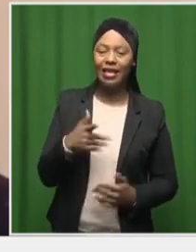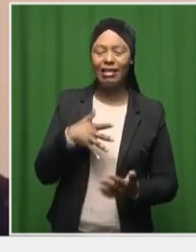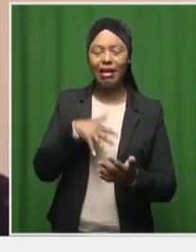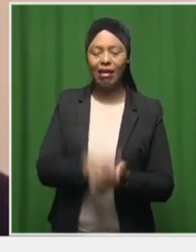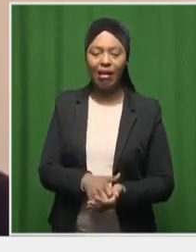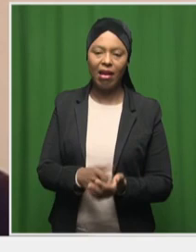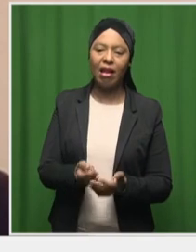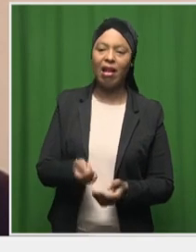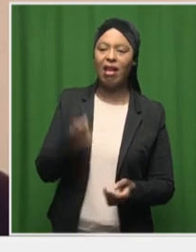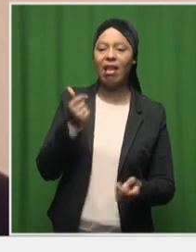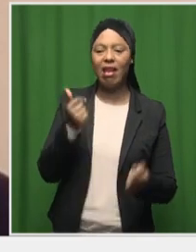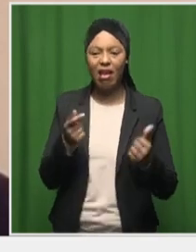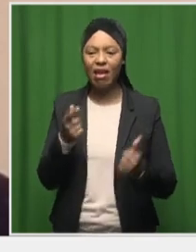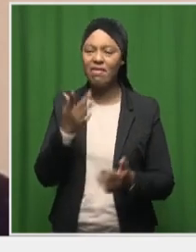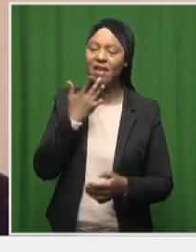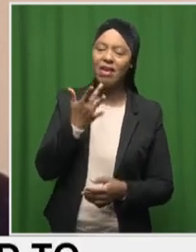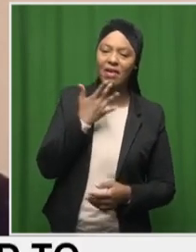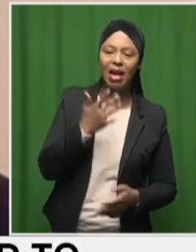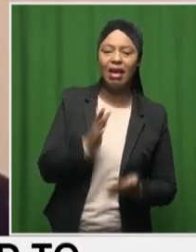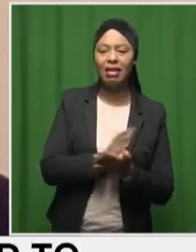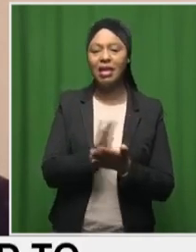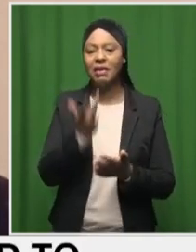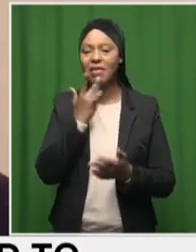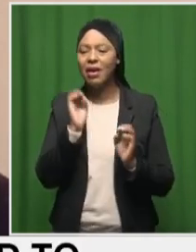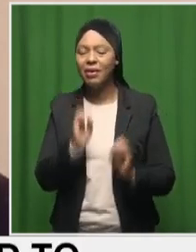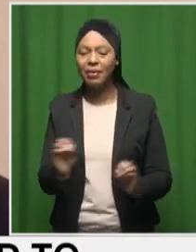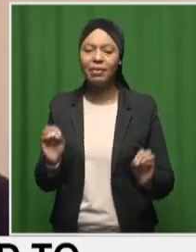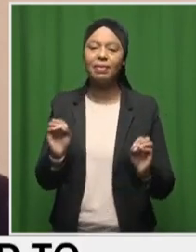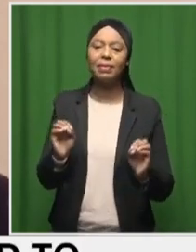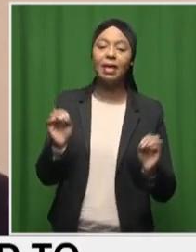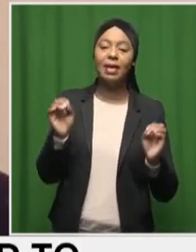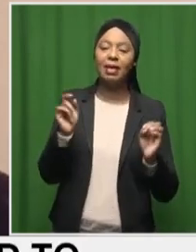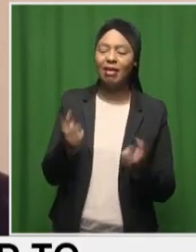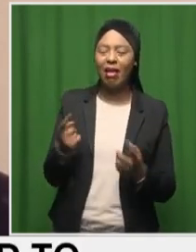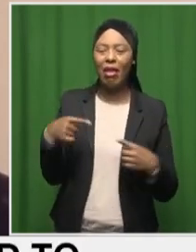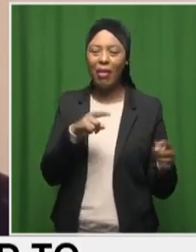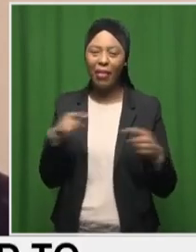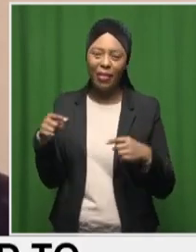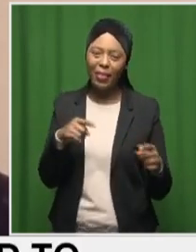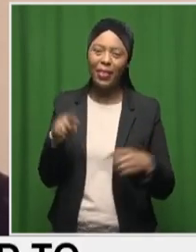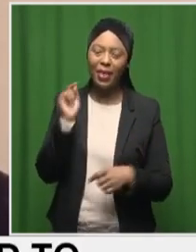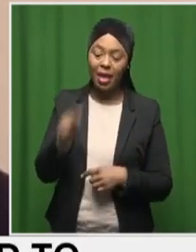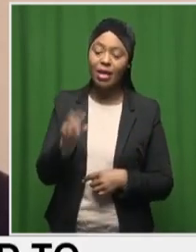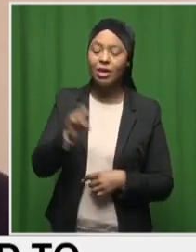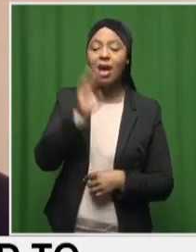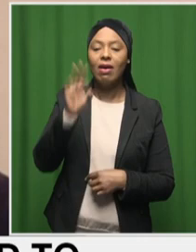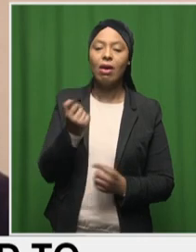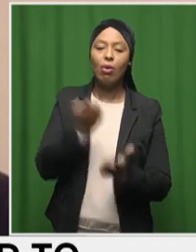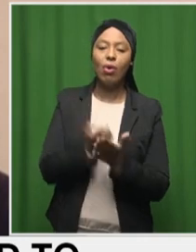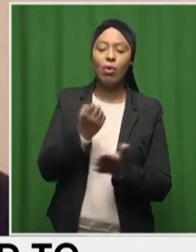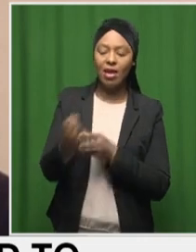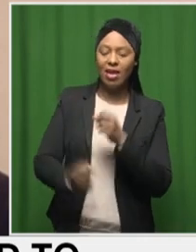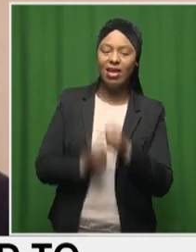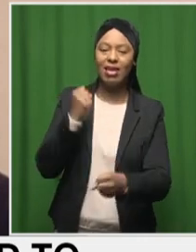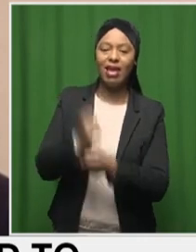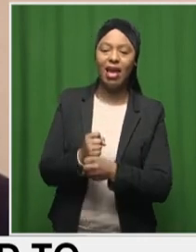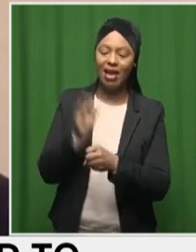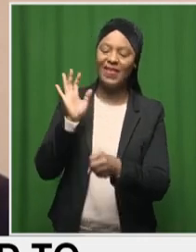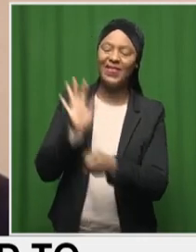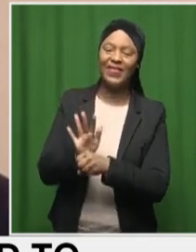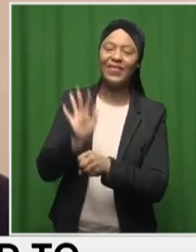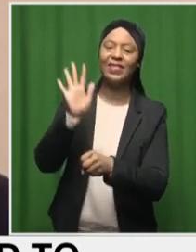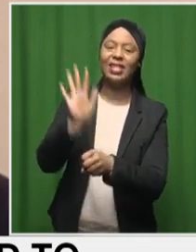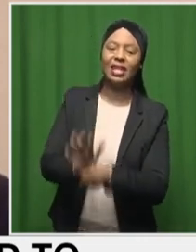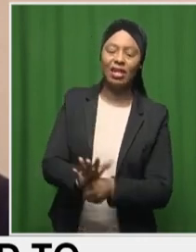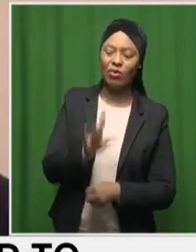slightest unfavorable situation send you back to bed. The South African economy for the past 15 years has